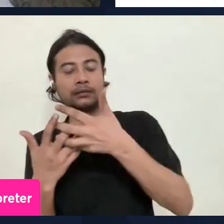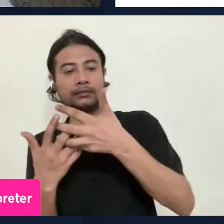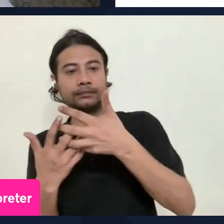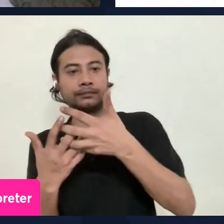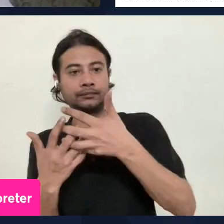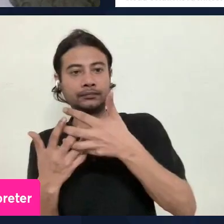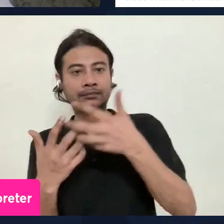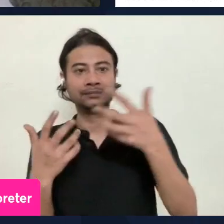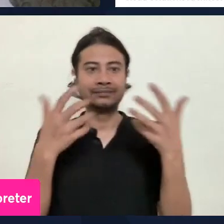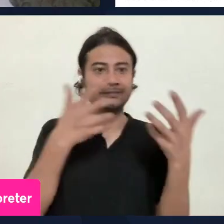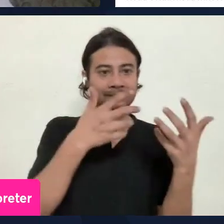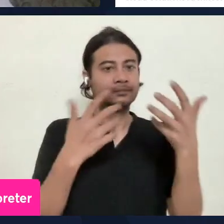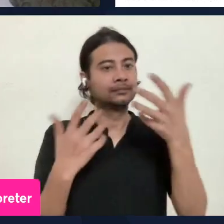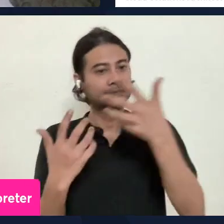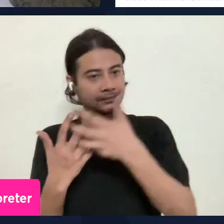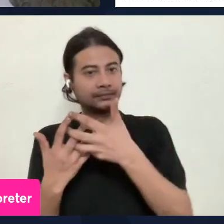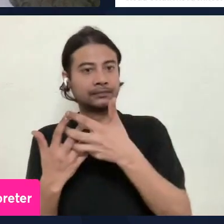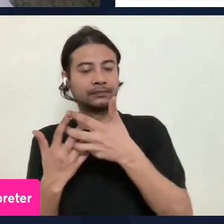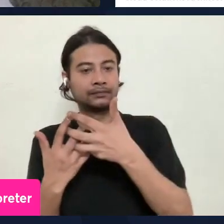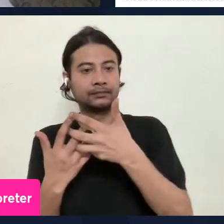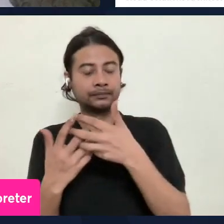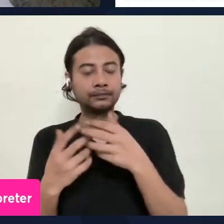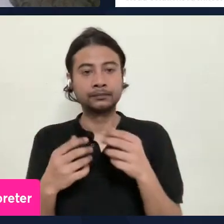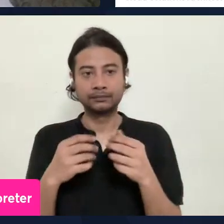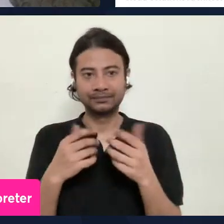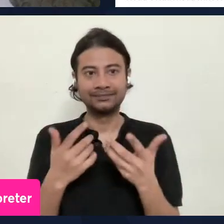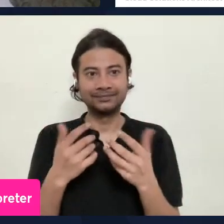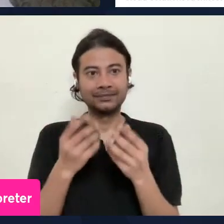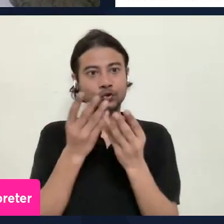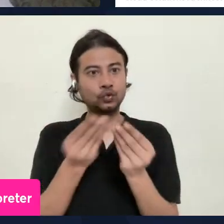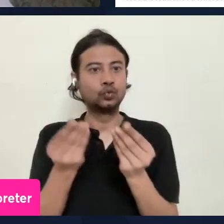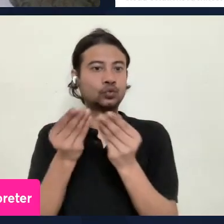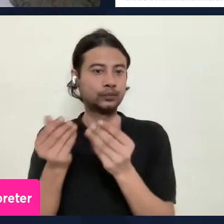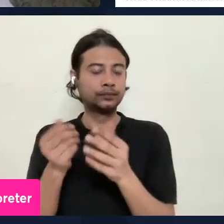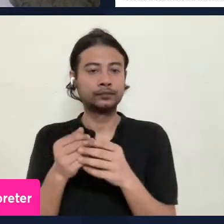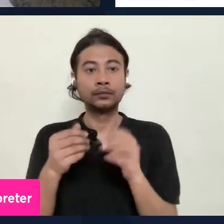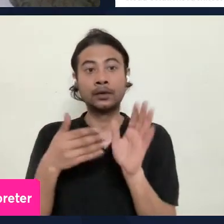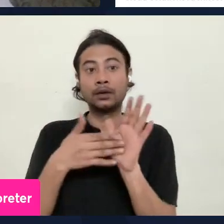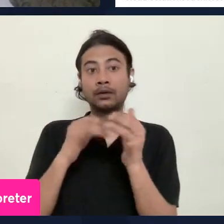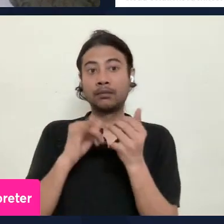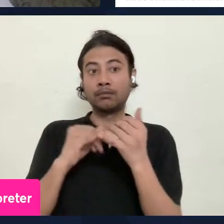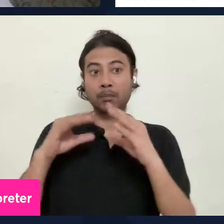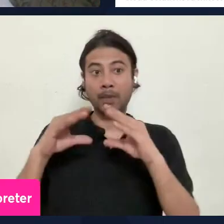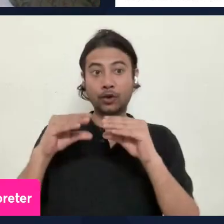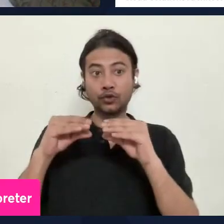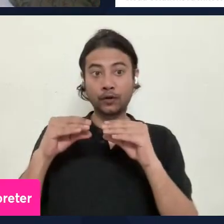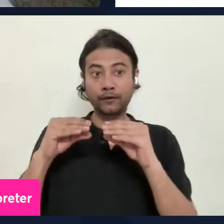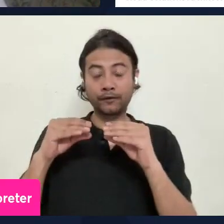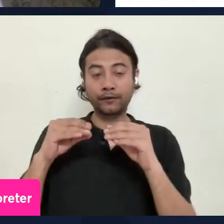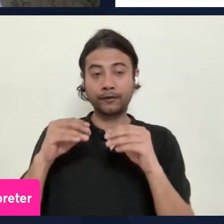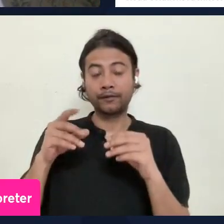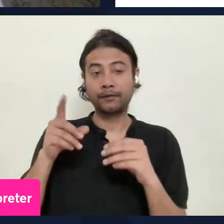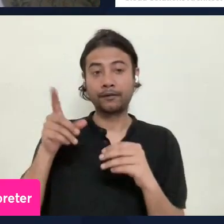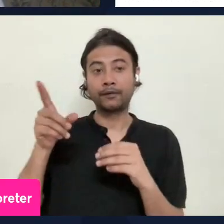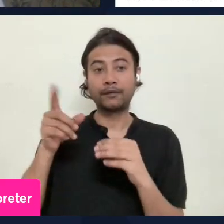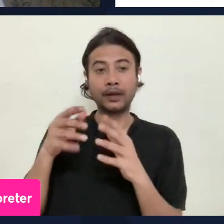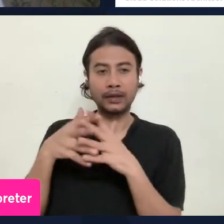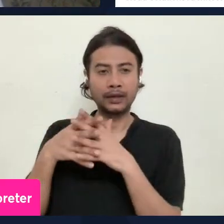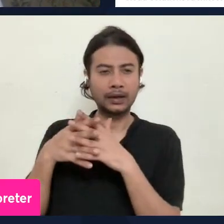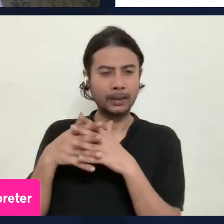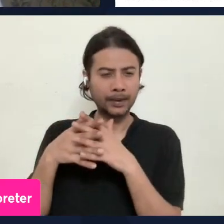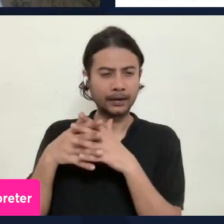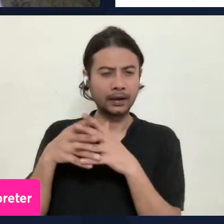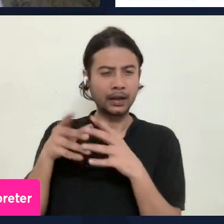to the data. NetApp recently announced, or Microsoft actually recently announced, NetApp has a connector